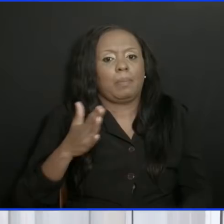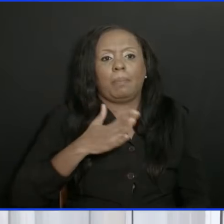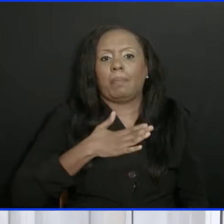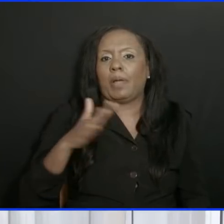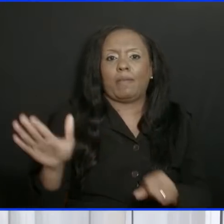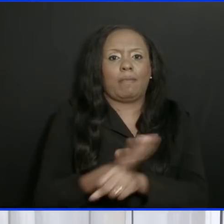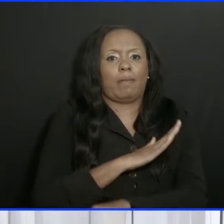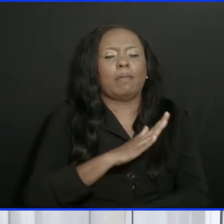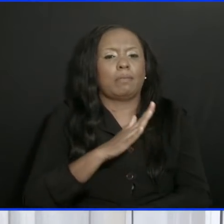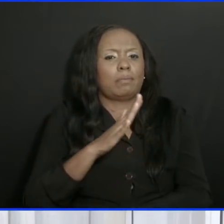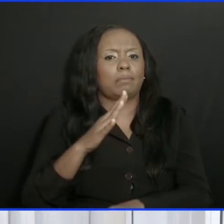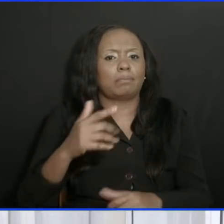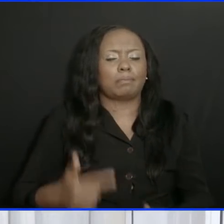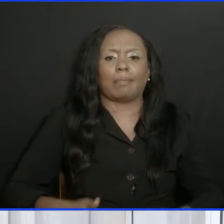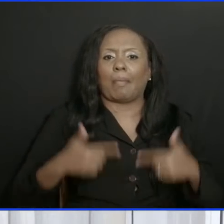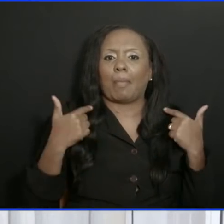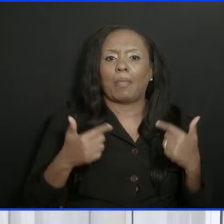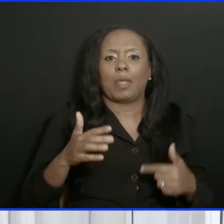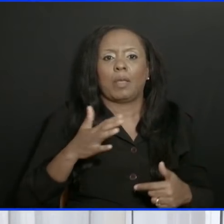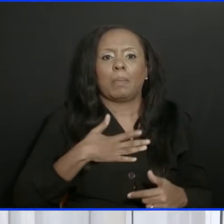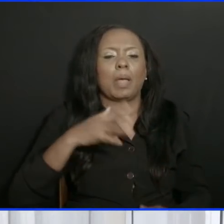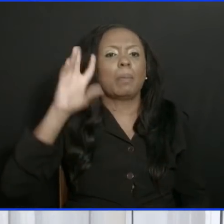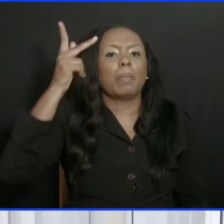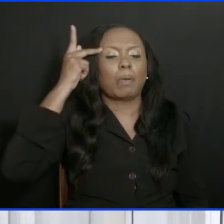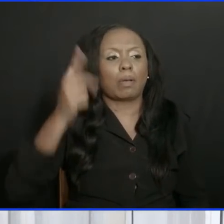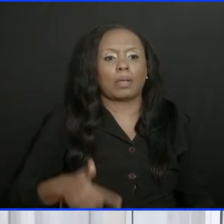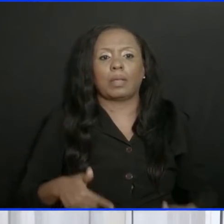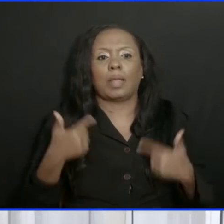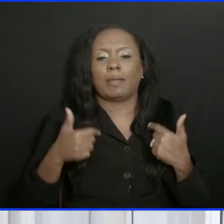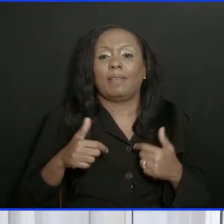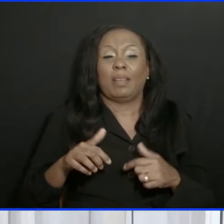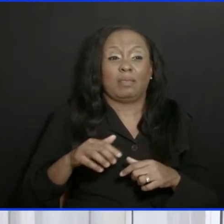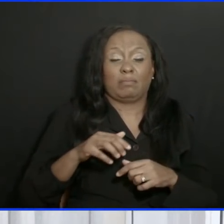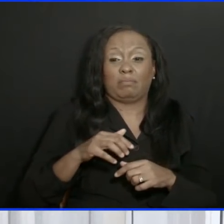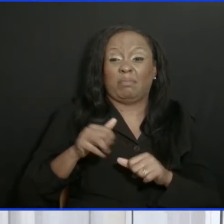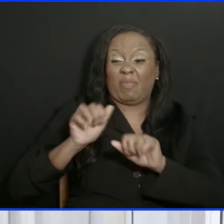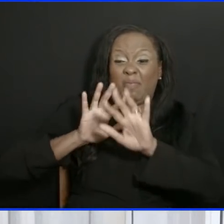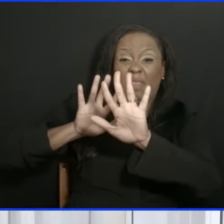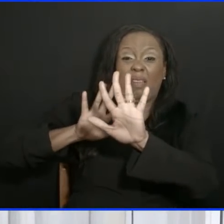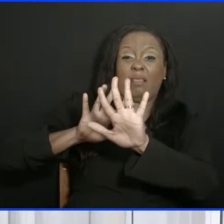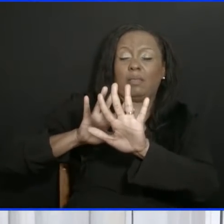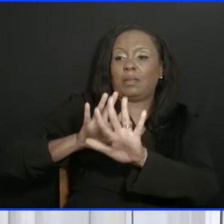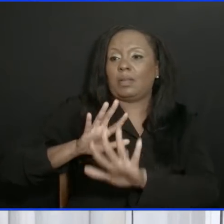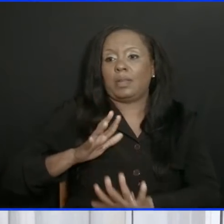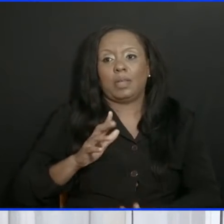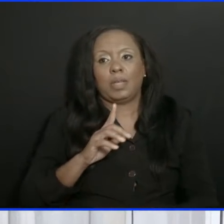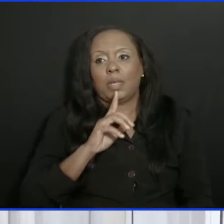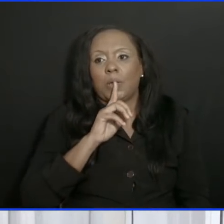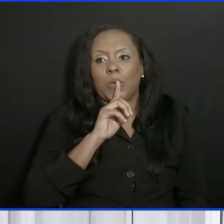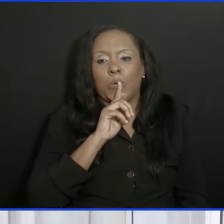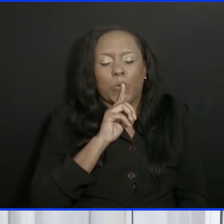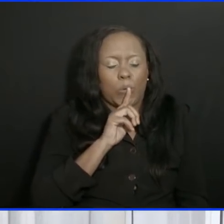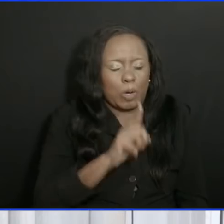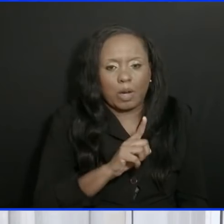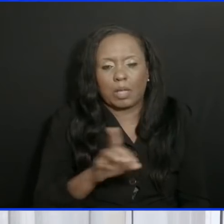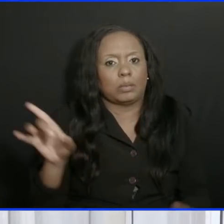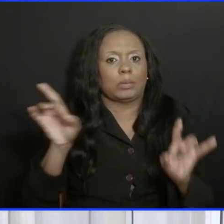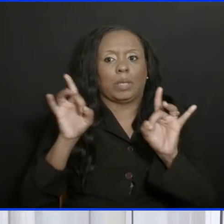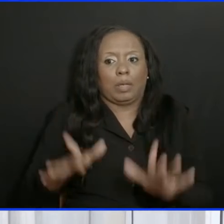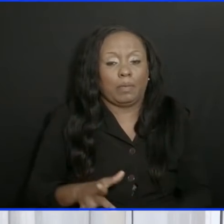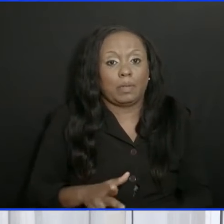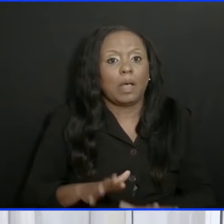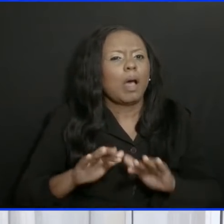that fear is regrettably one of the most paralyzing emotions, and that I have learned in life that the way to confront